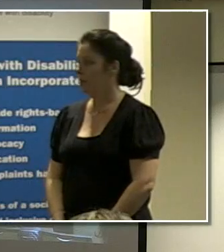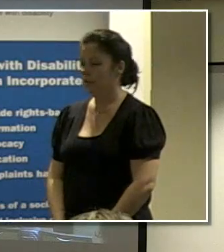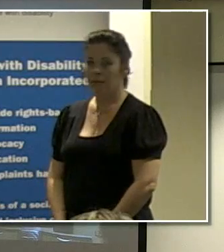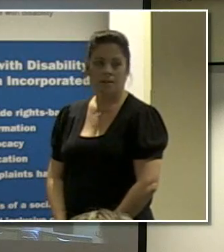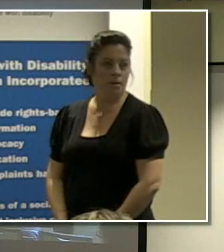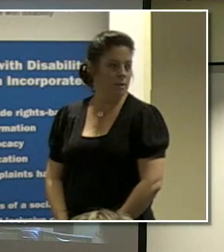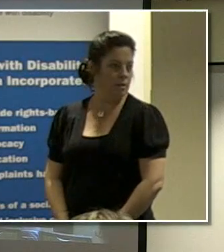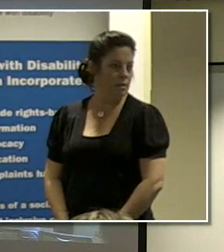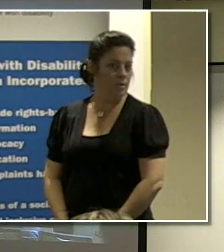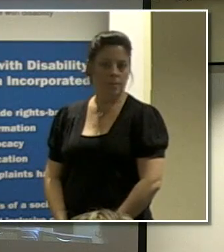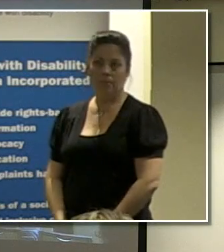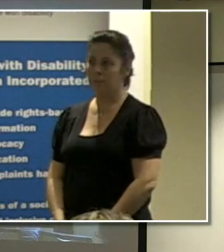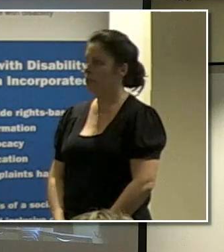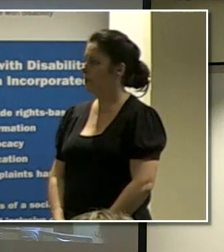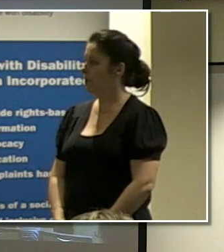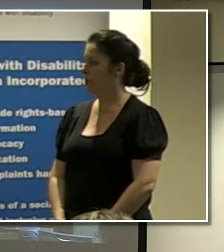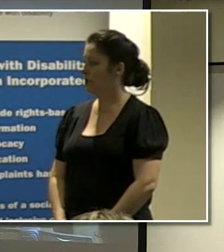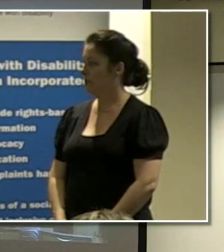right.